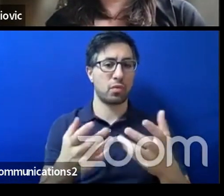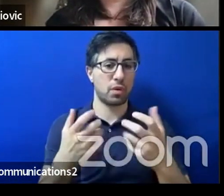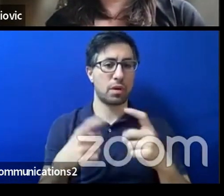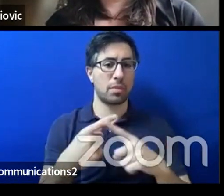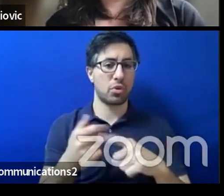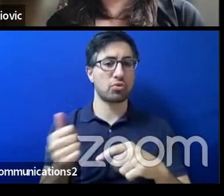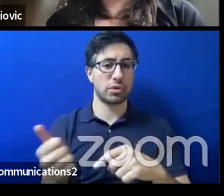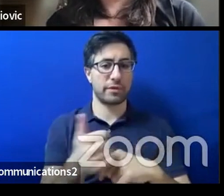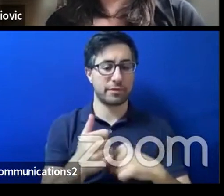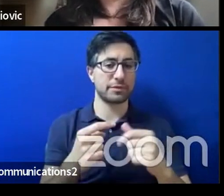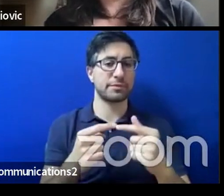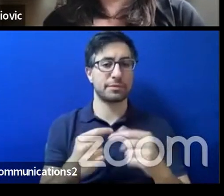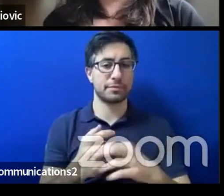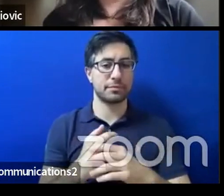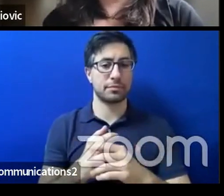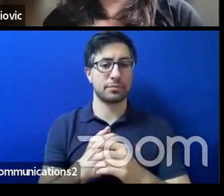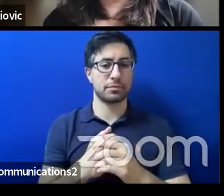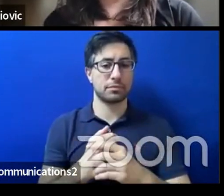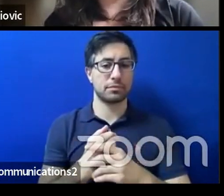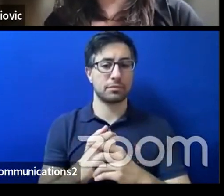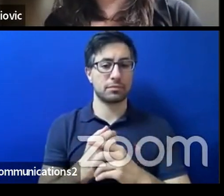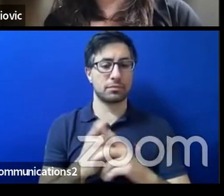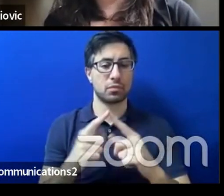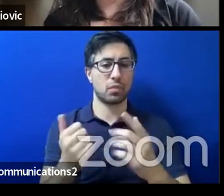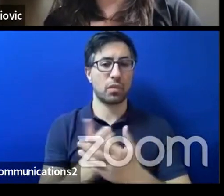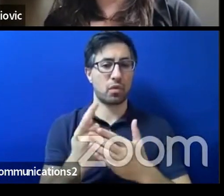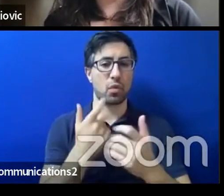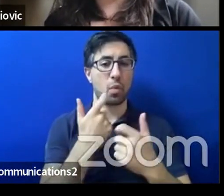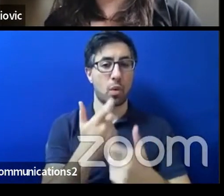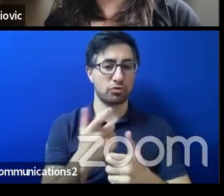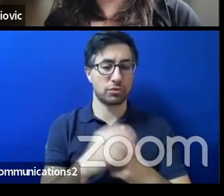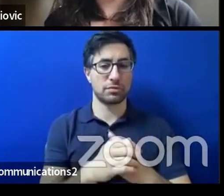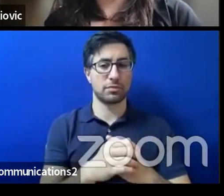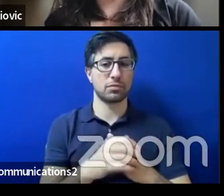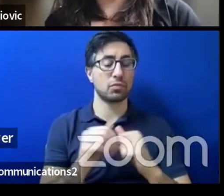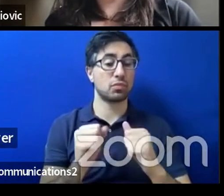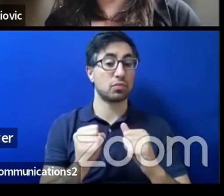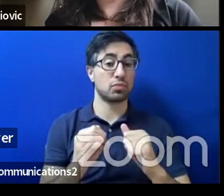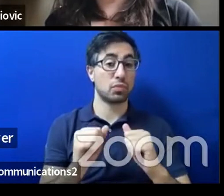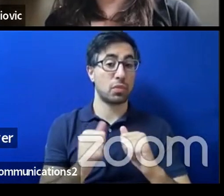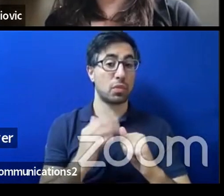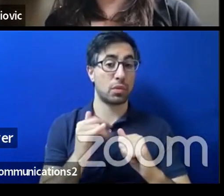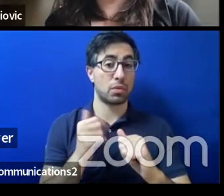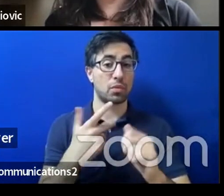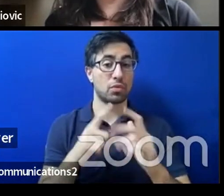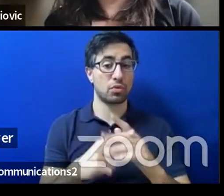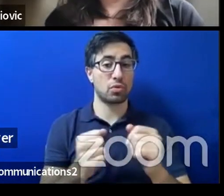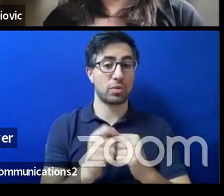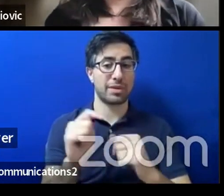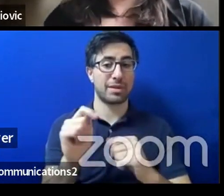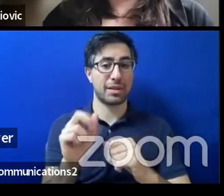yourself to everybody watching. So how about we start with Tara?